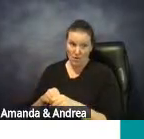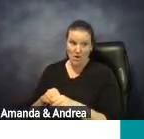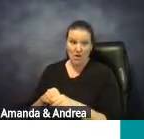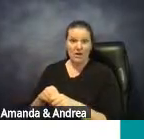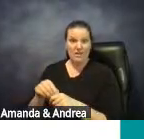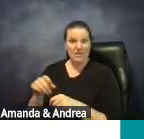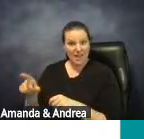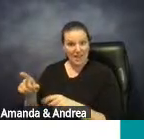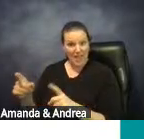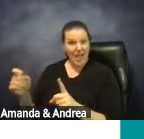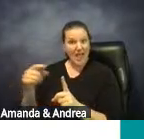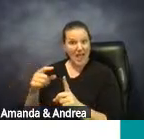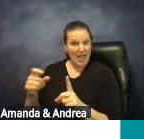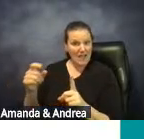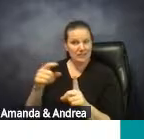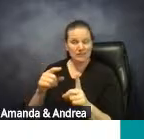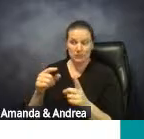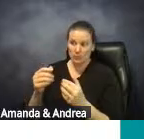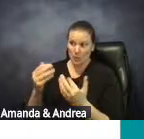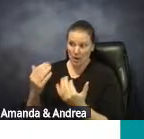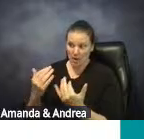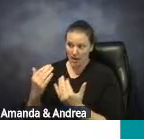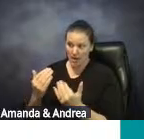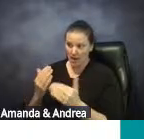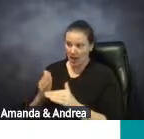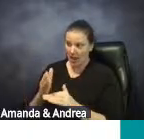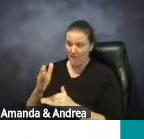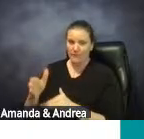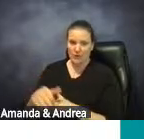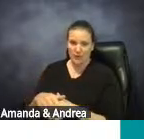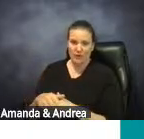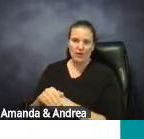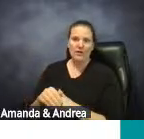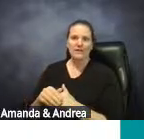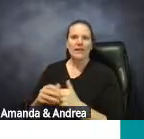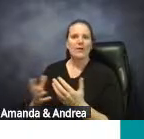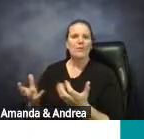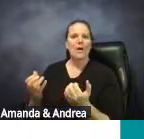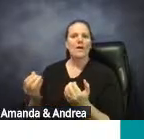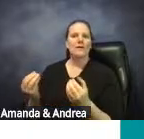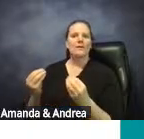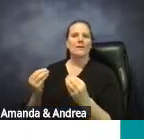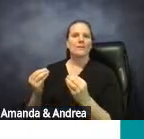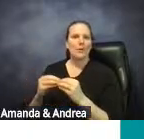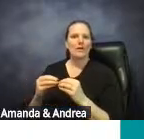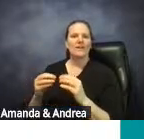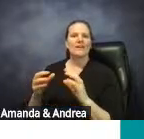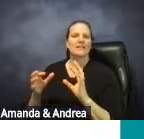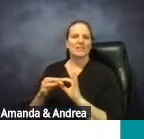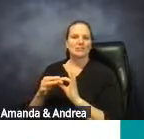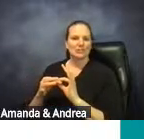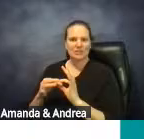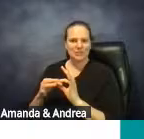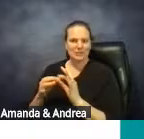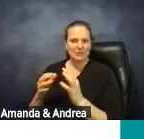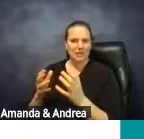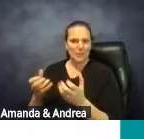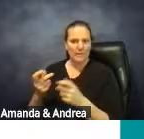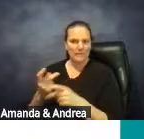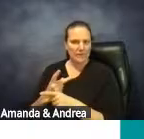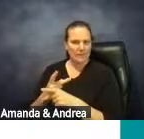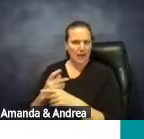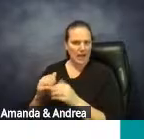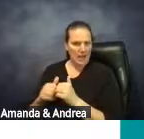asked questions. They waited afterwards because they had more, they wanted to get connected. They wanted to somehow figure out more